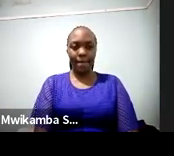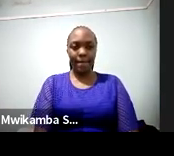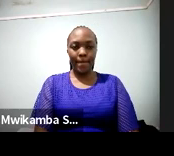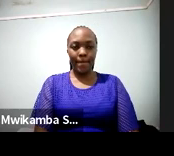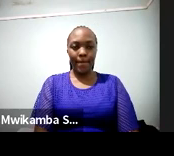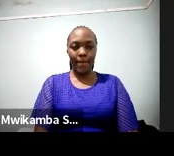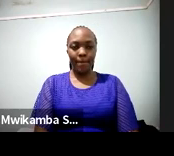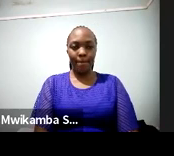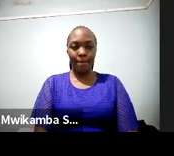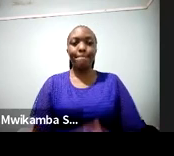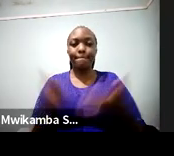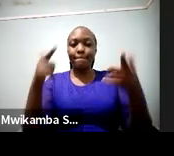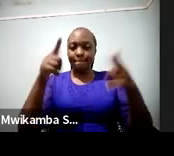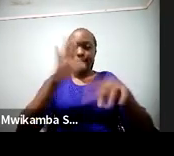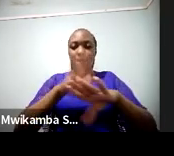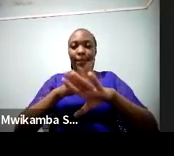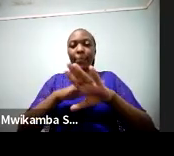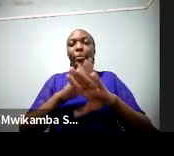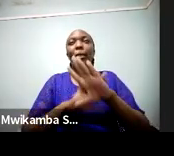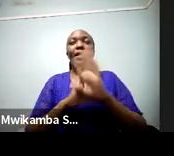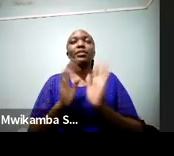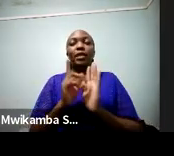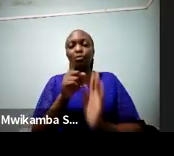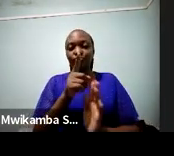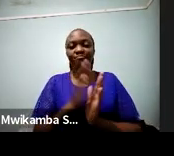So we are done with the learning objectives.